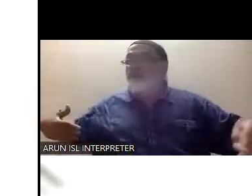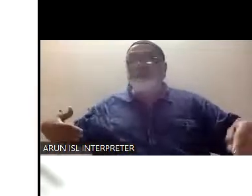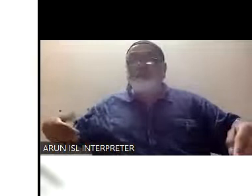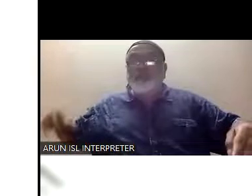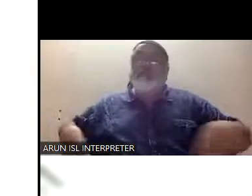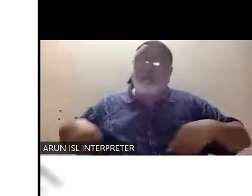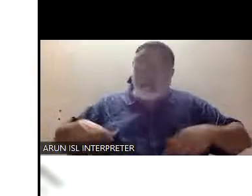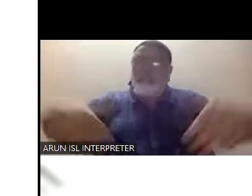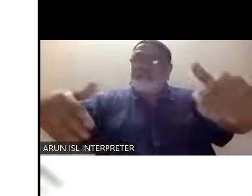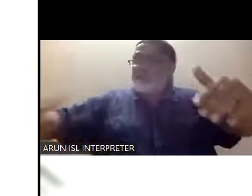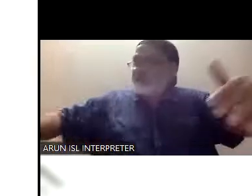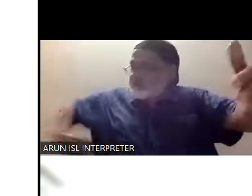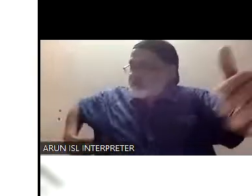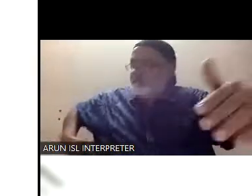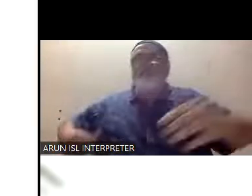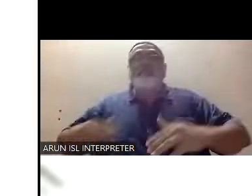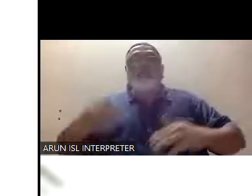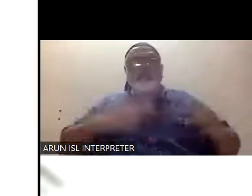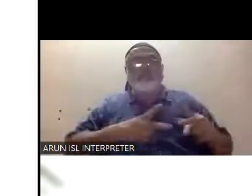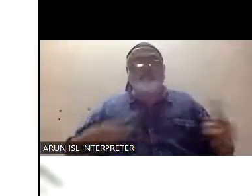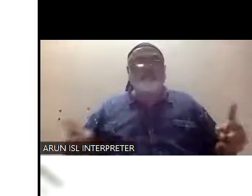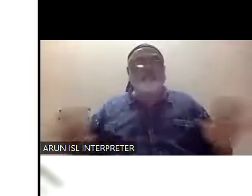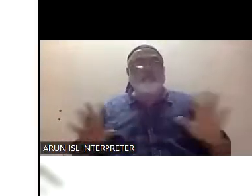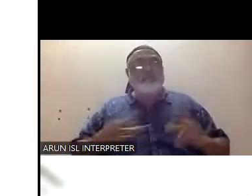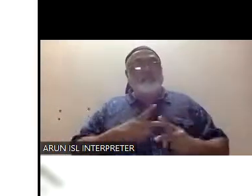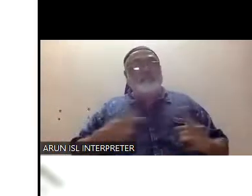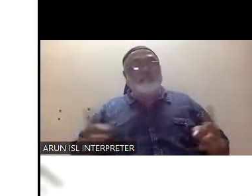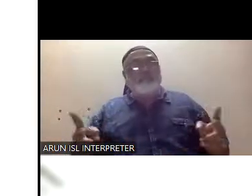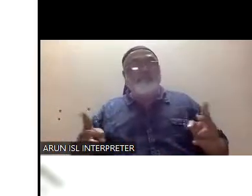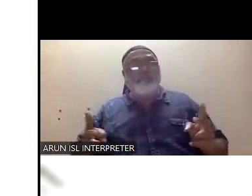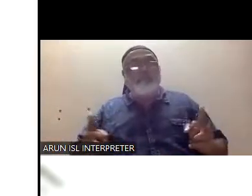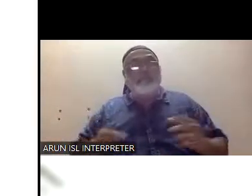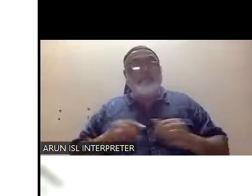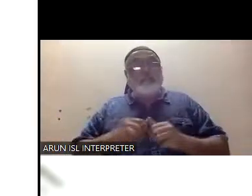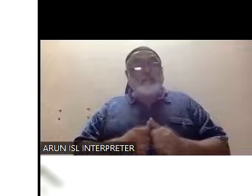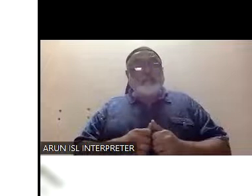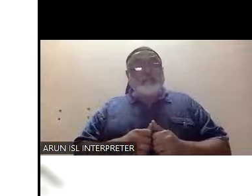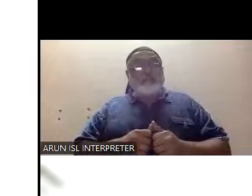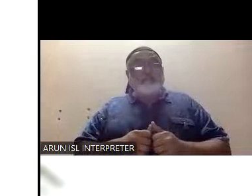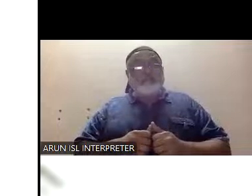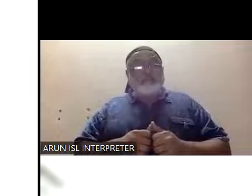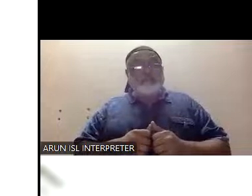are different features in buildings. Coming to transportation and ICT, mainly low floor